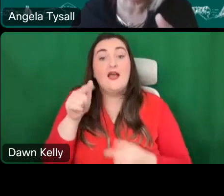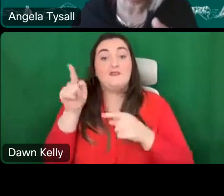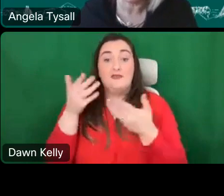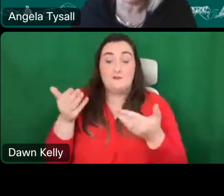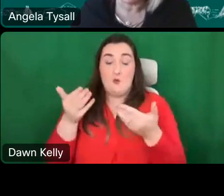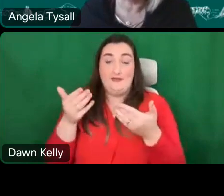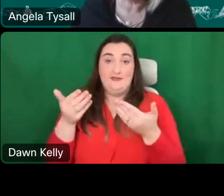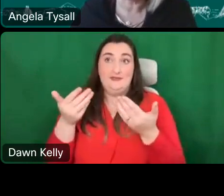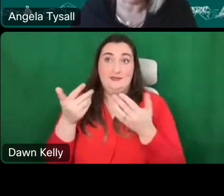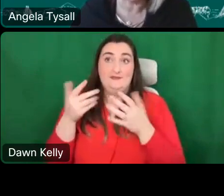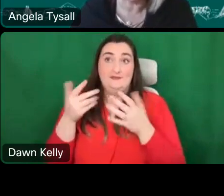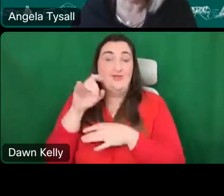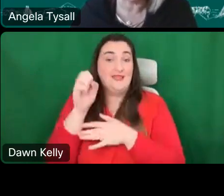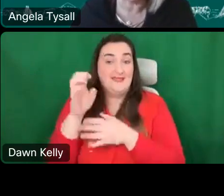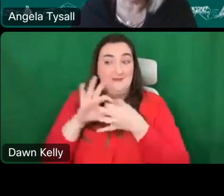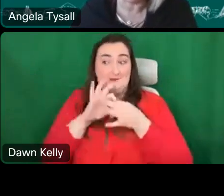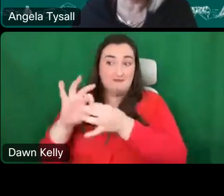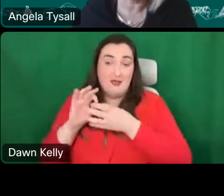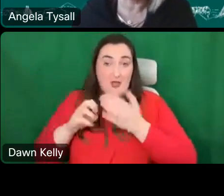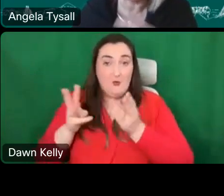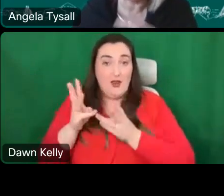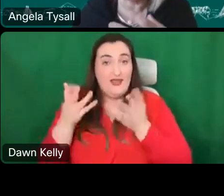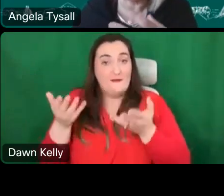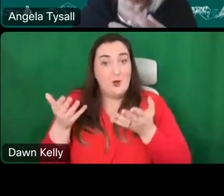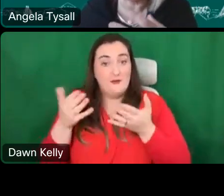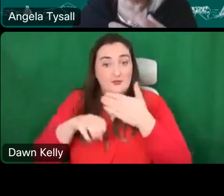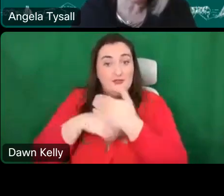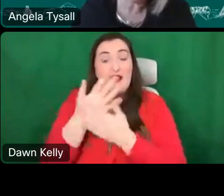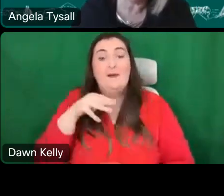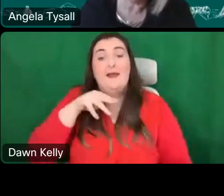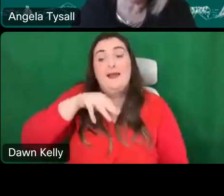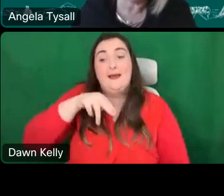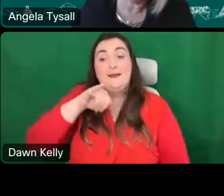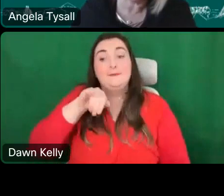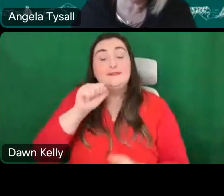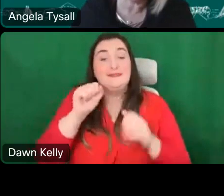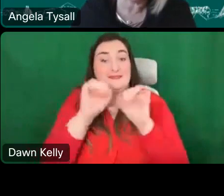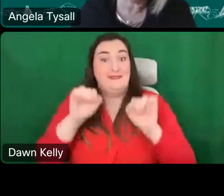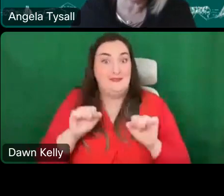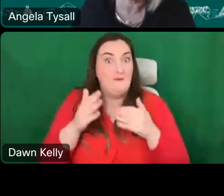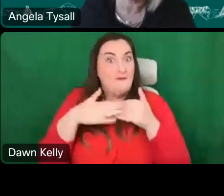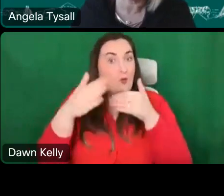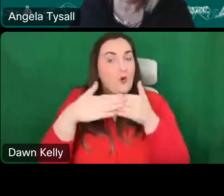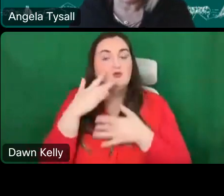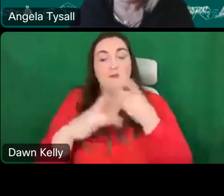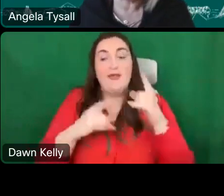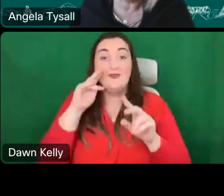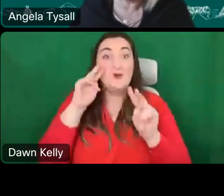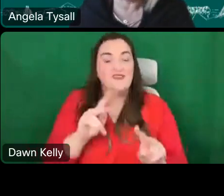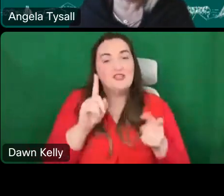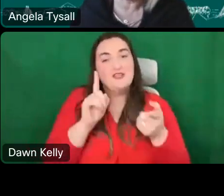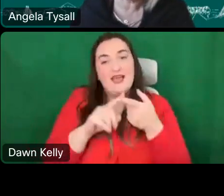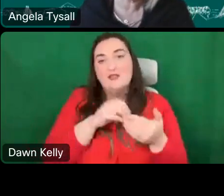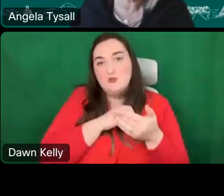HSE to develop, develop NIM system further to make these notifications, but also to develop